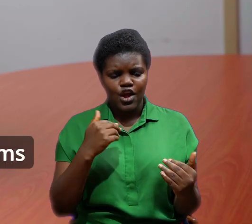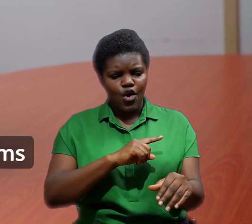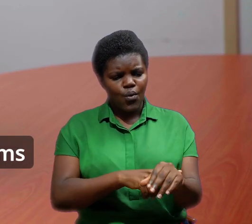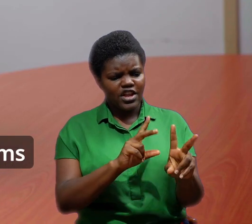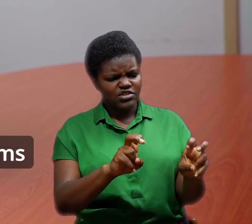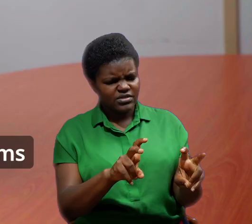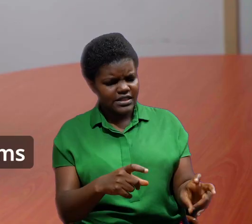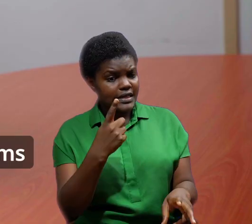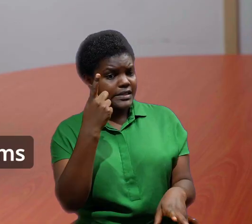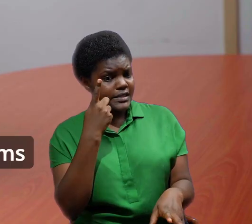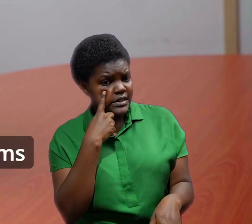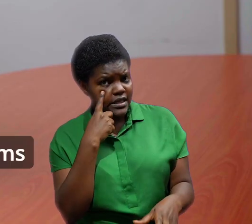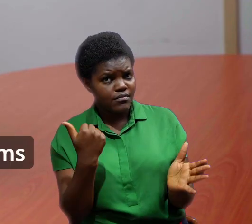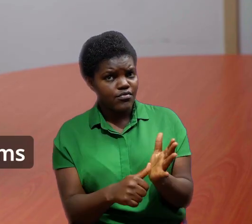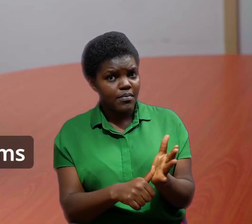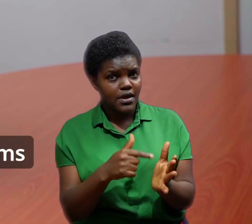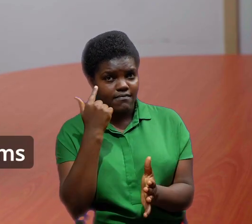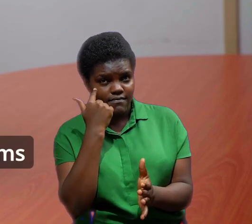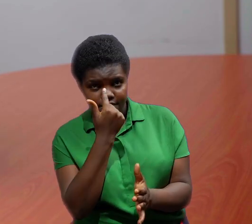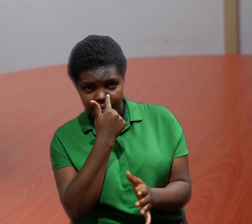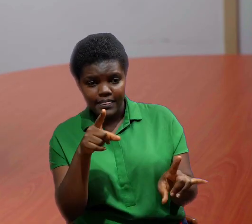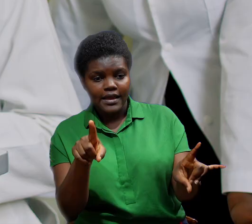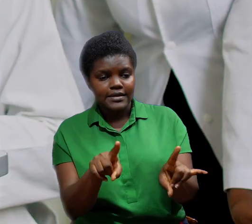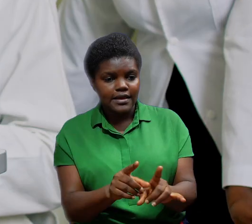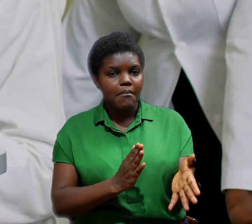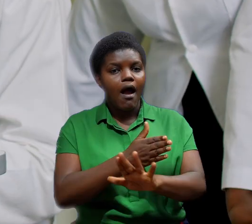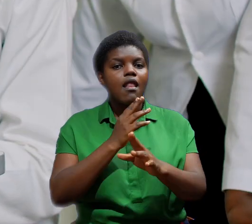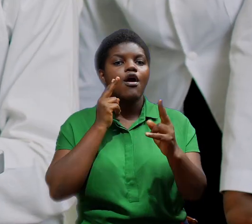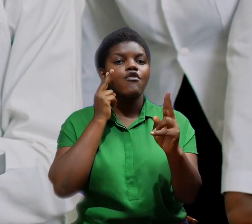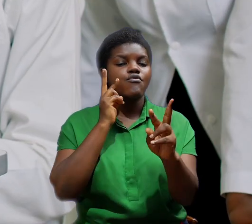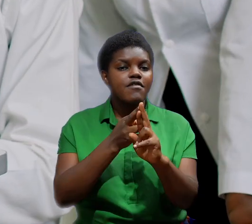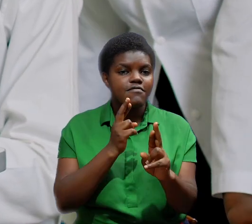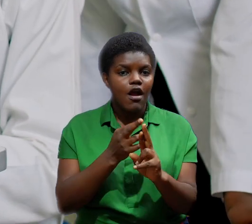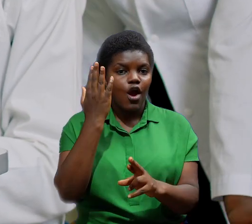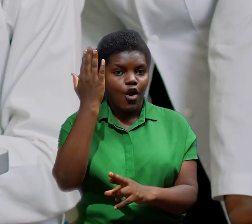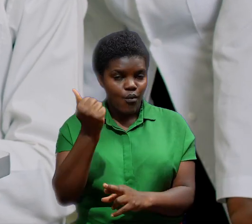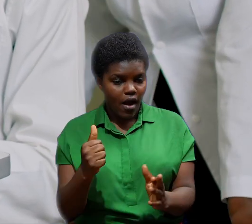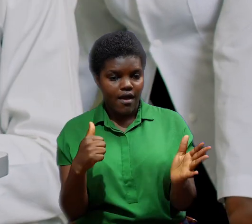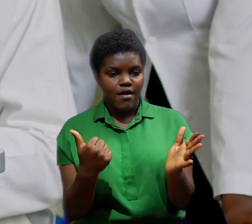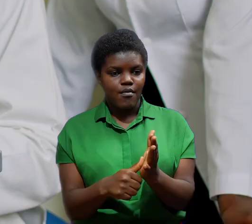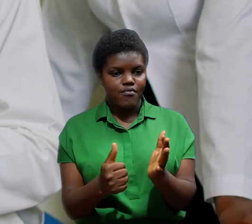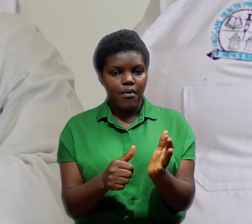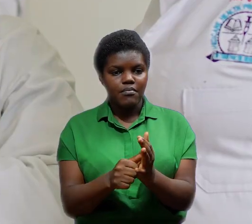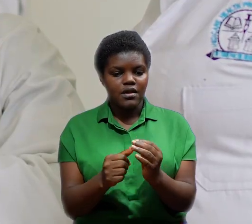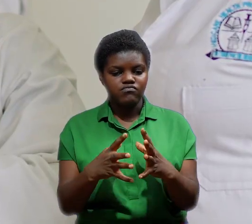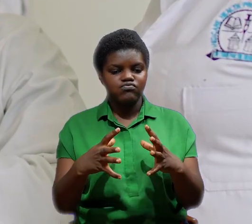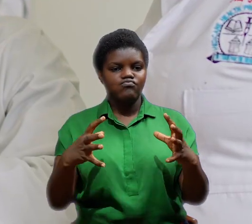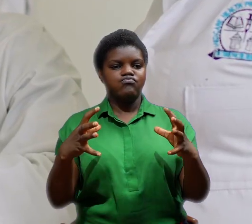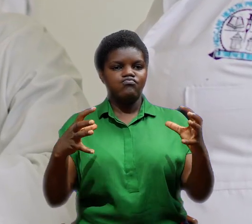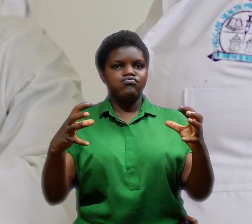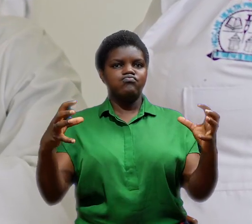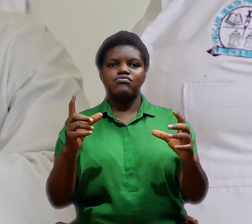have been detected with eye problems, and we do early referral so that the problem